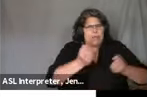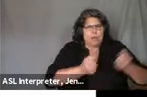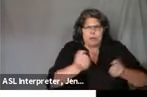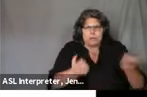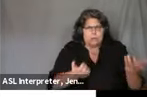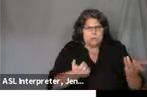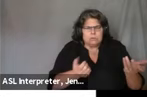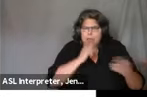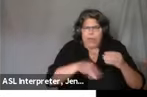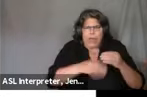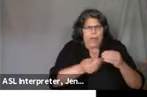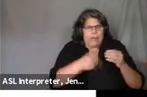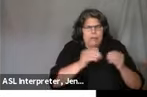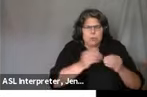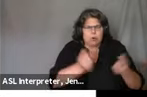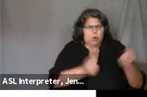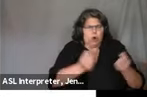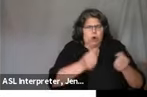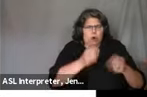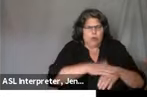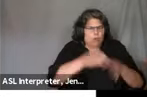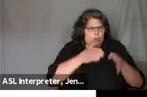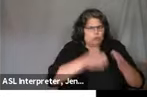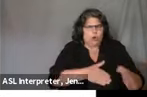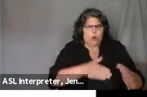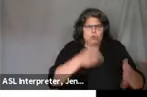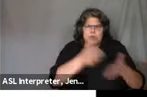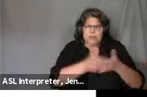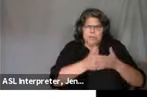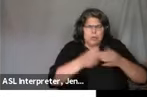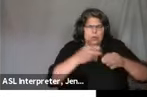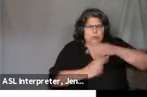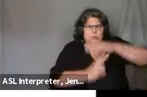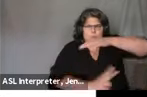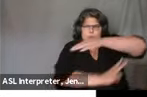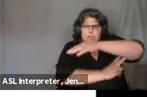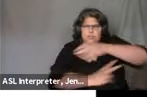roadway network in the vicinity of the bicycle and pedestrian overcrossing.